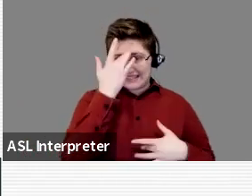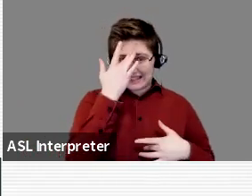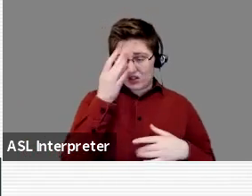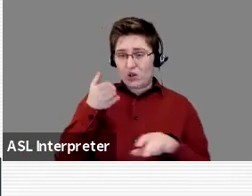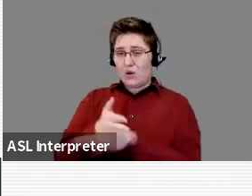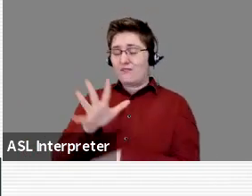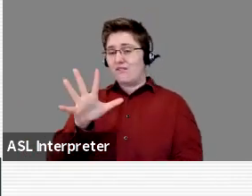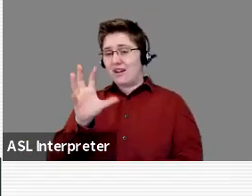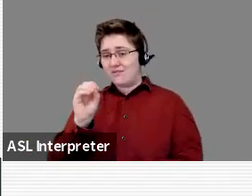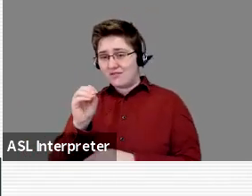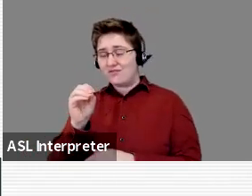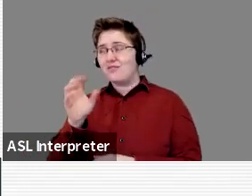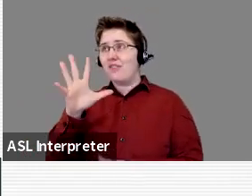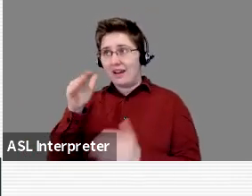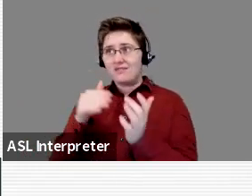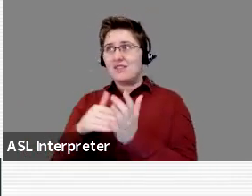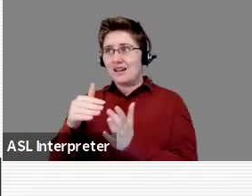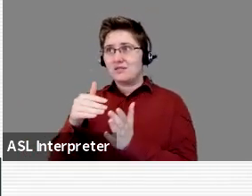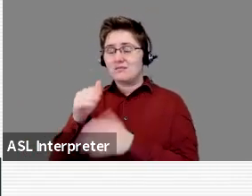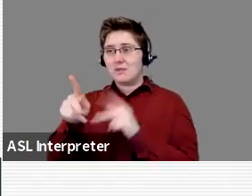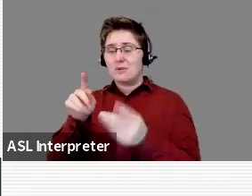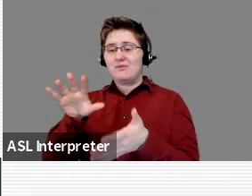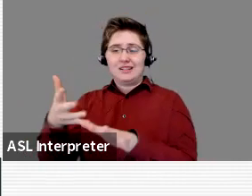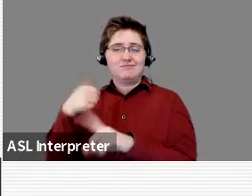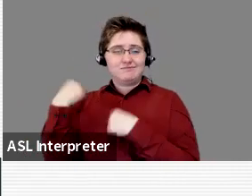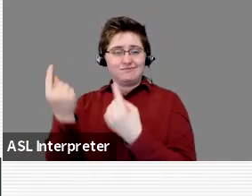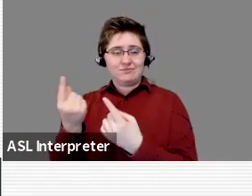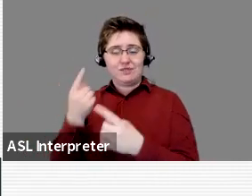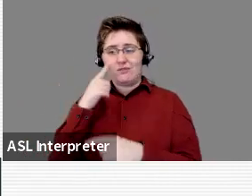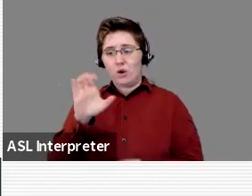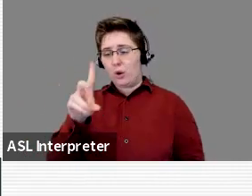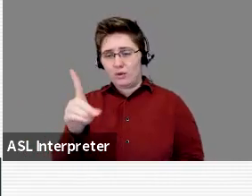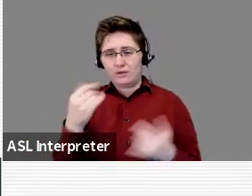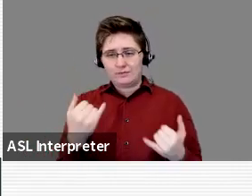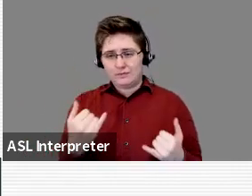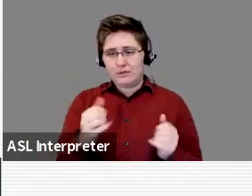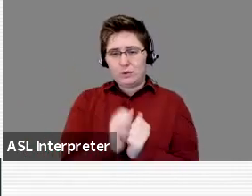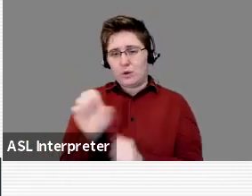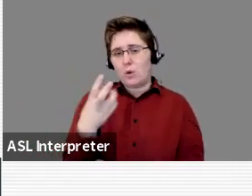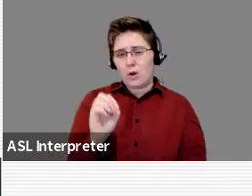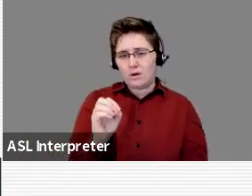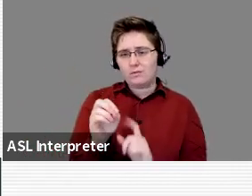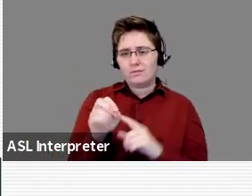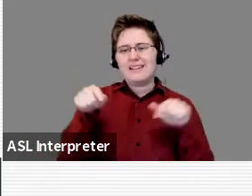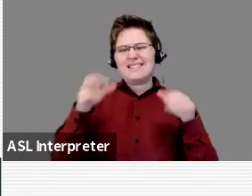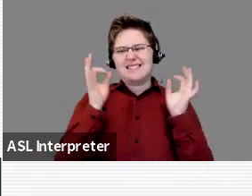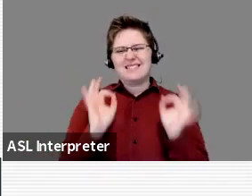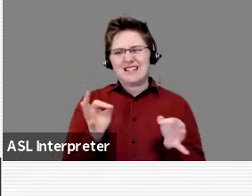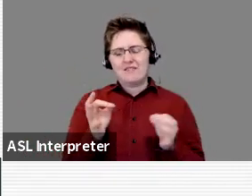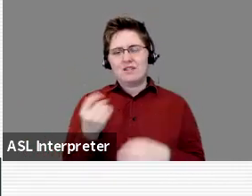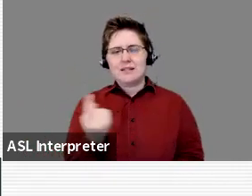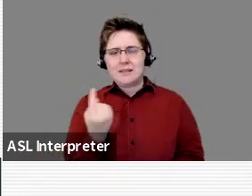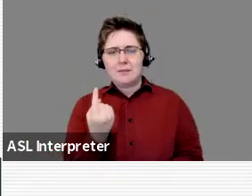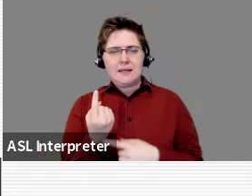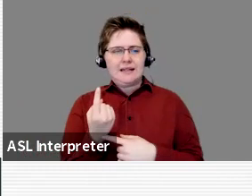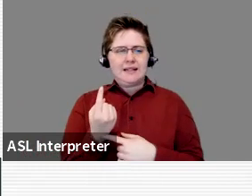people have lost their lives to COVID at this point in Ohio. So this is definitely something